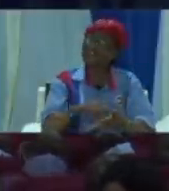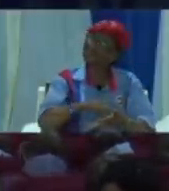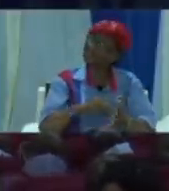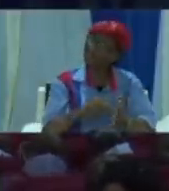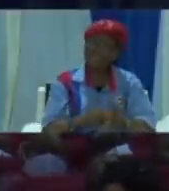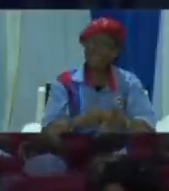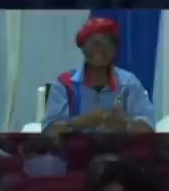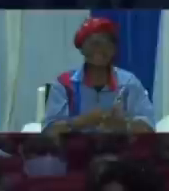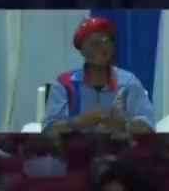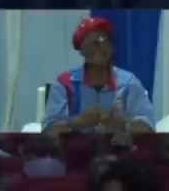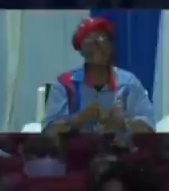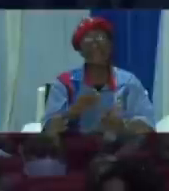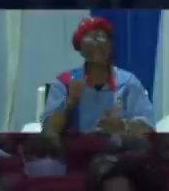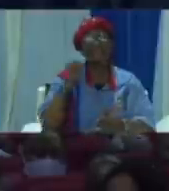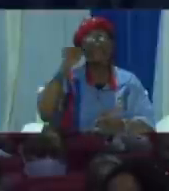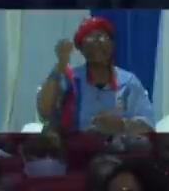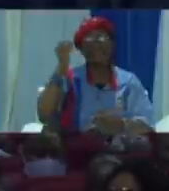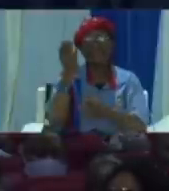withered.